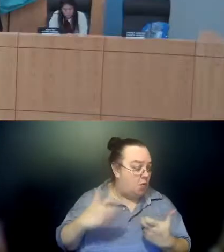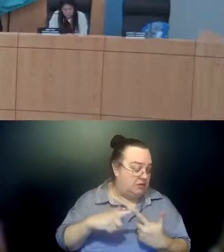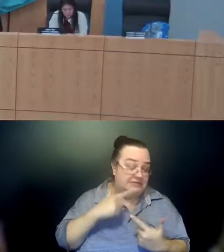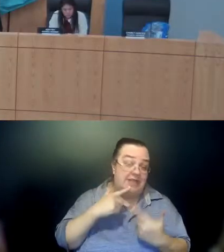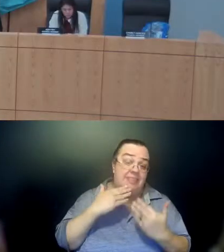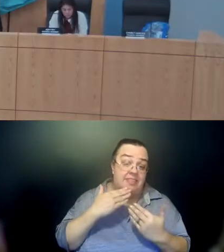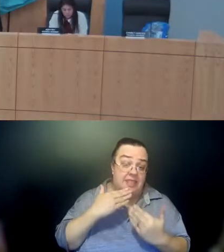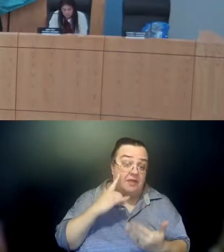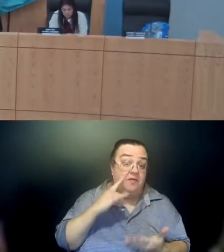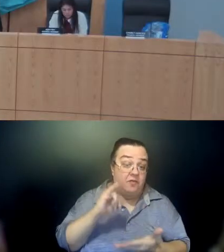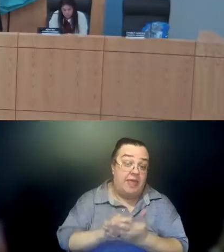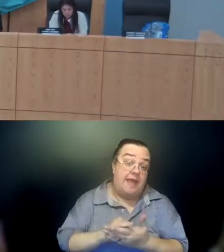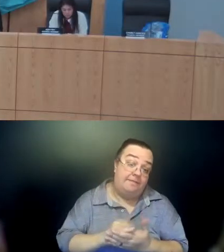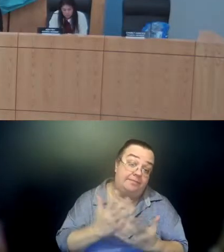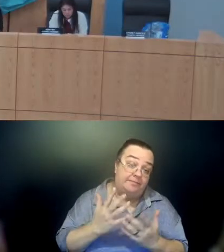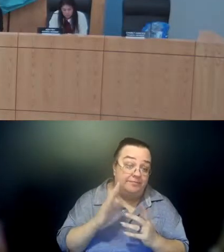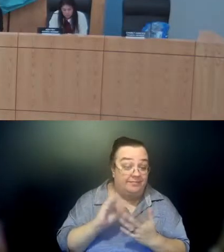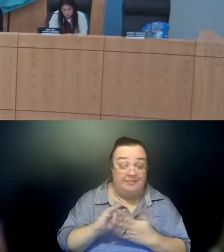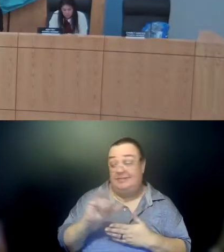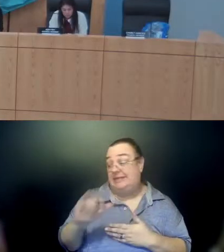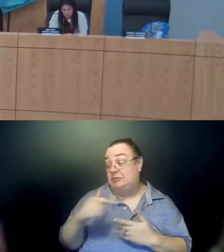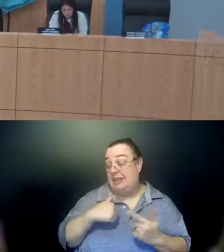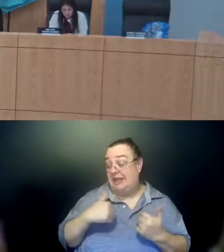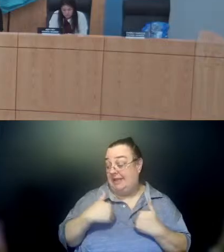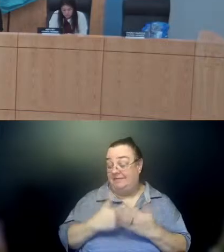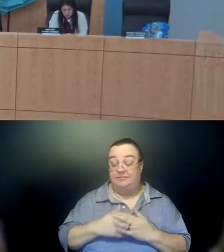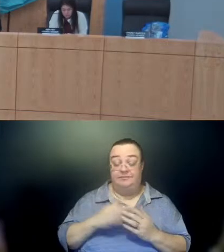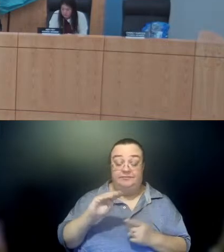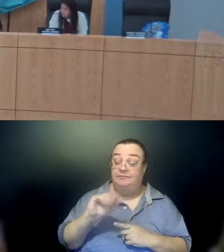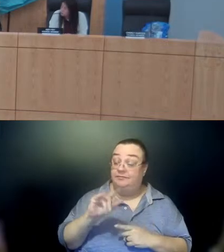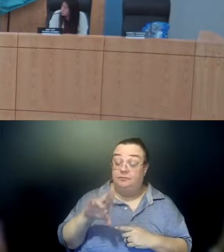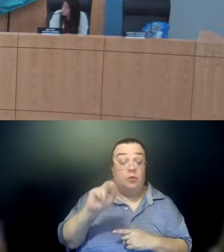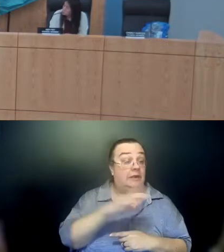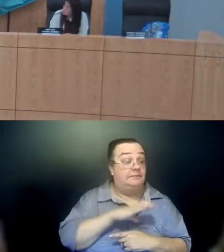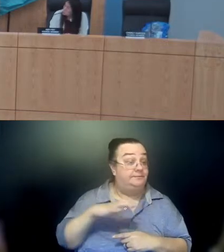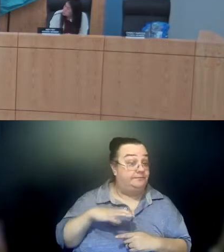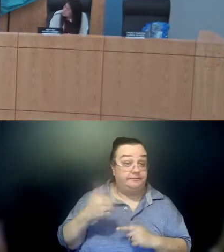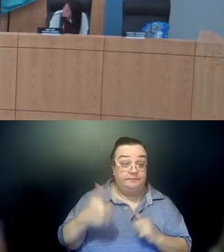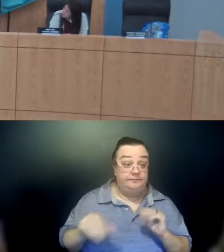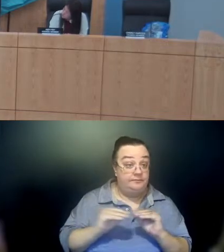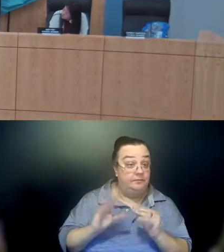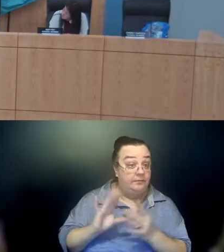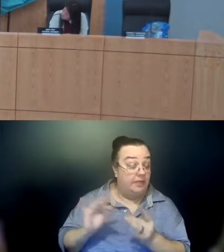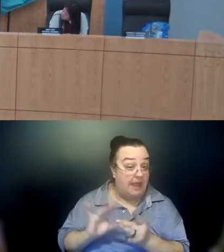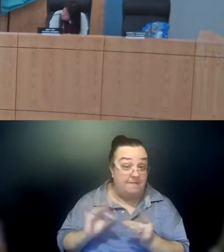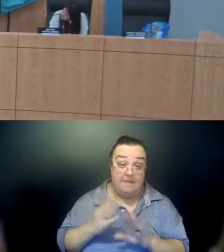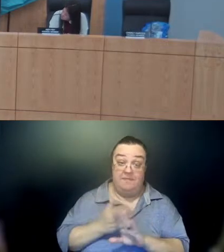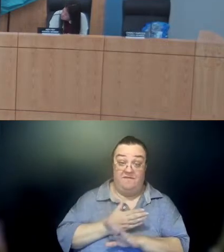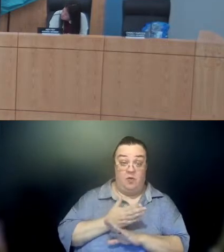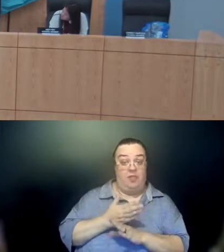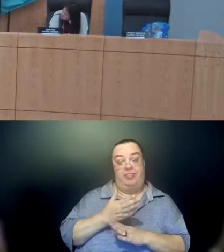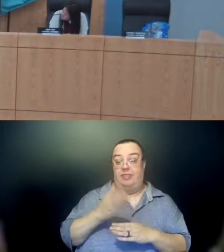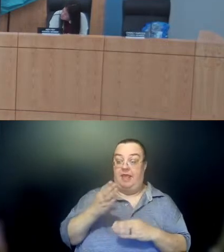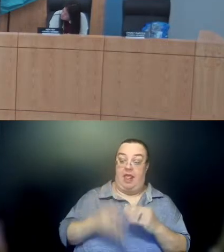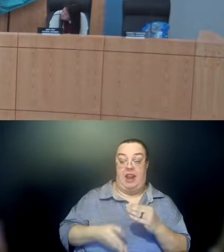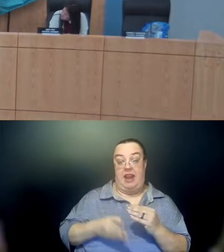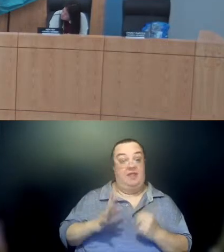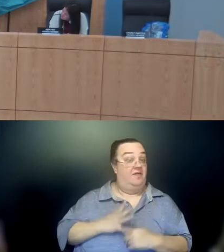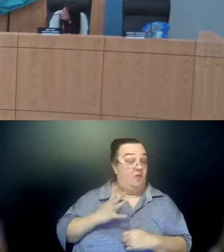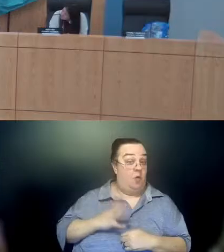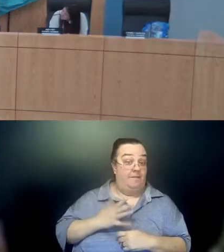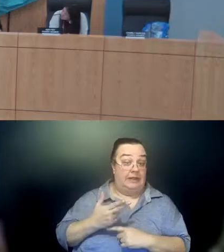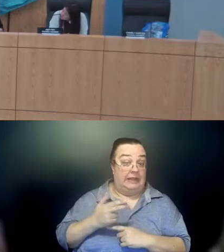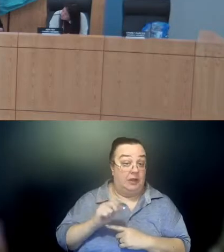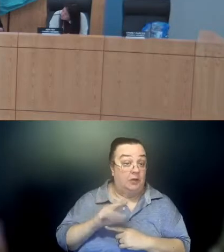But that's all I got. Okay, council, any further comments before the end of the formal hearing?